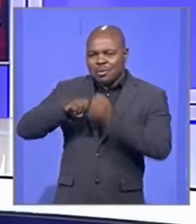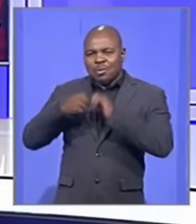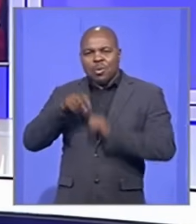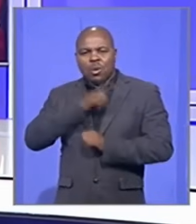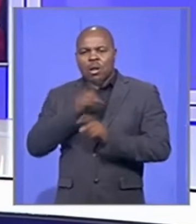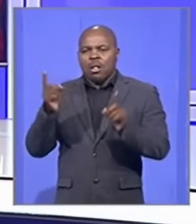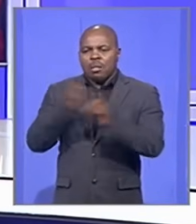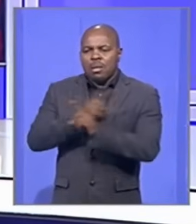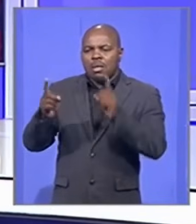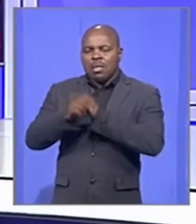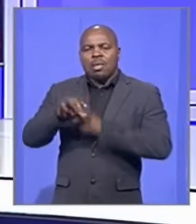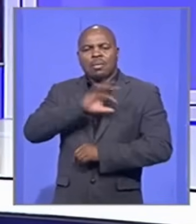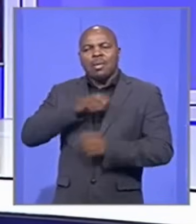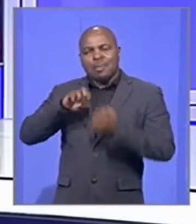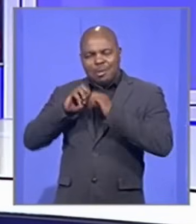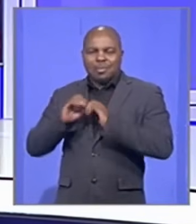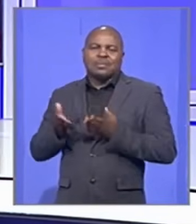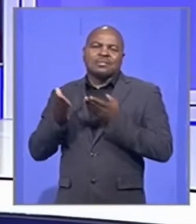meyara.